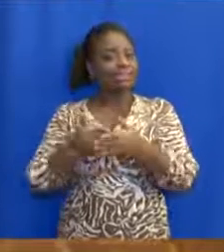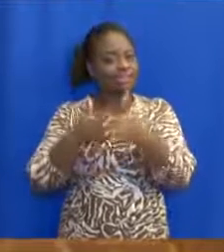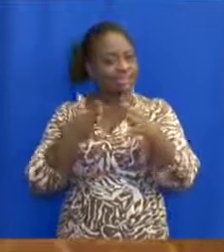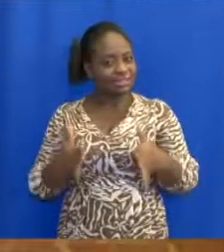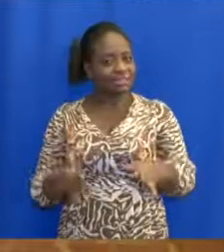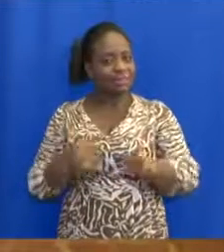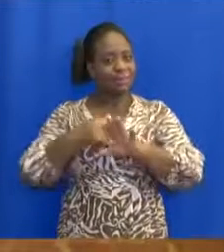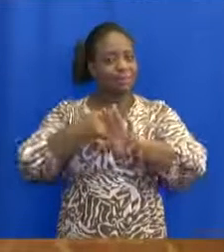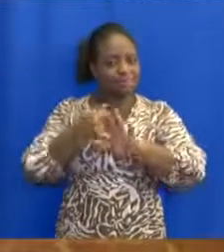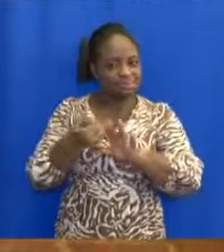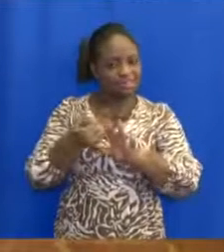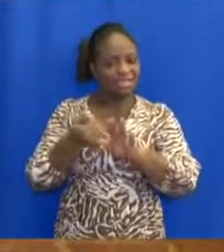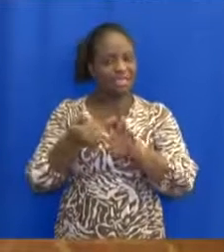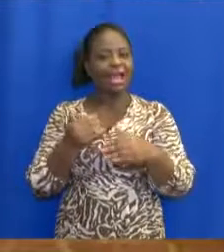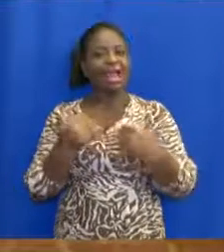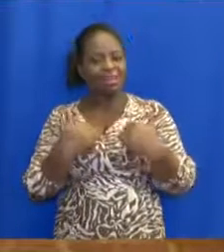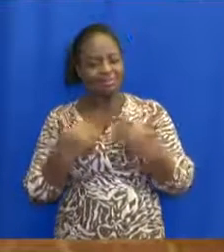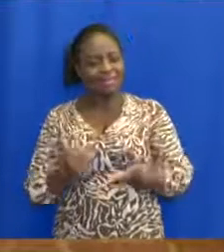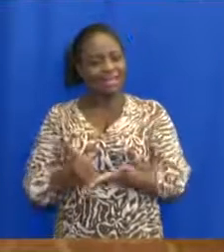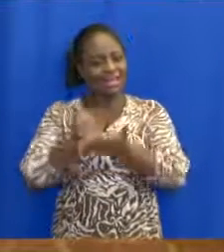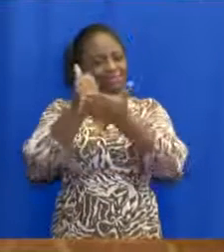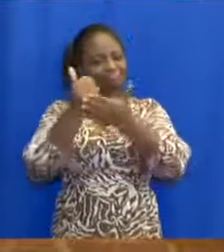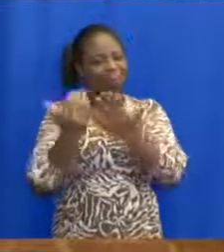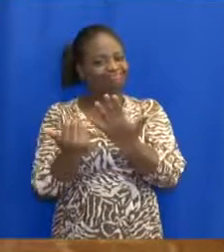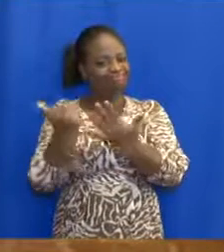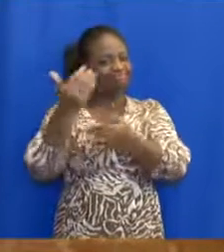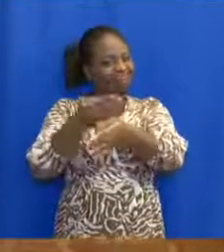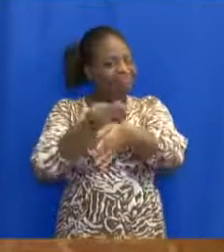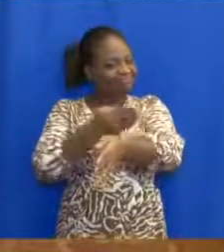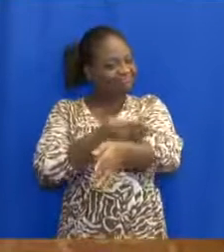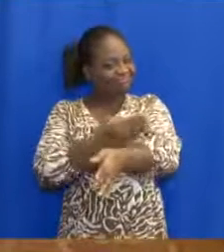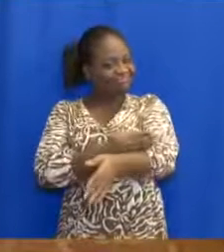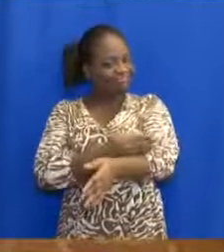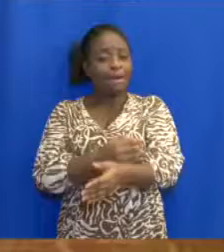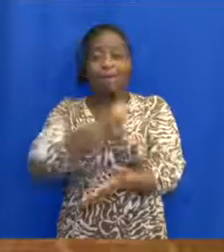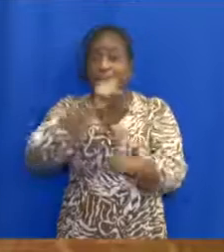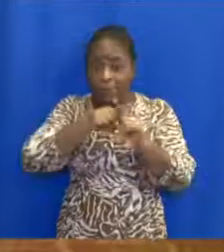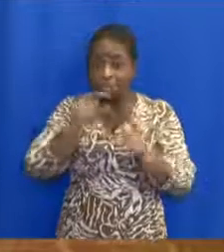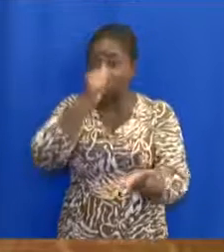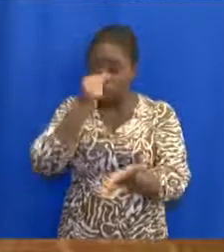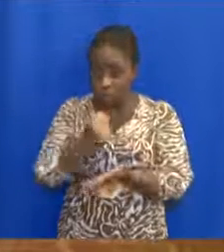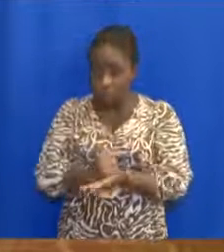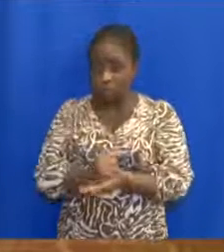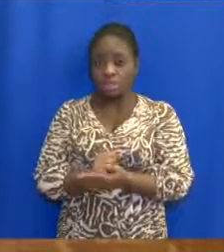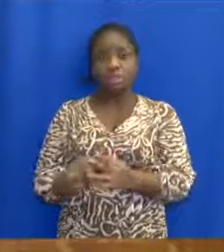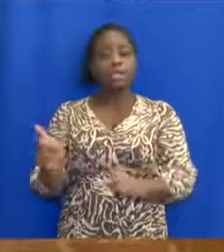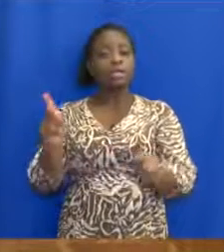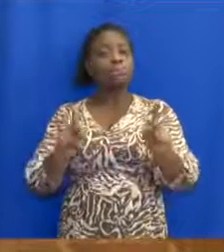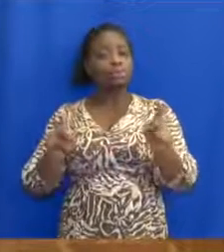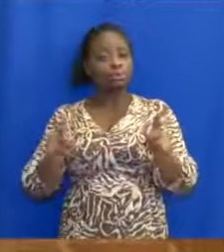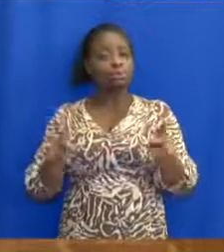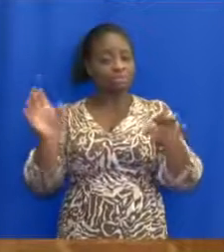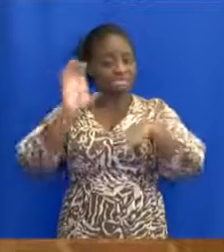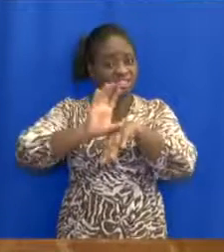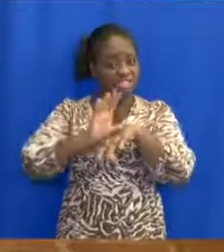of implementing this enhanced easing directive must ensure the congregants wear